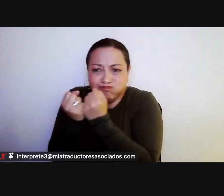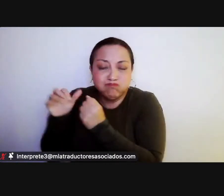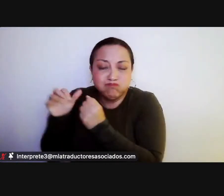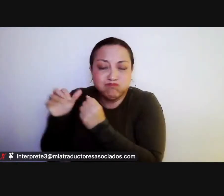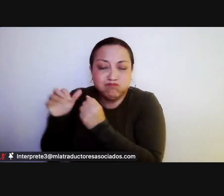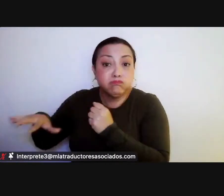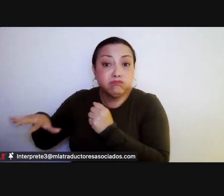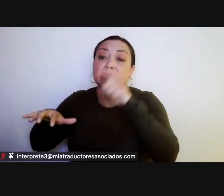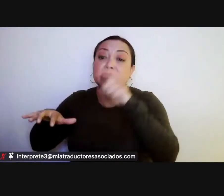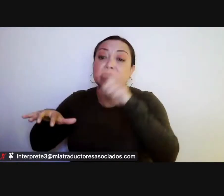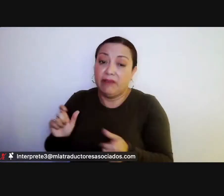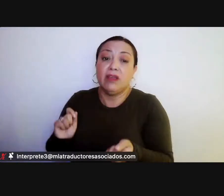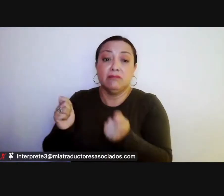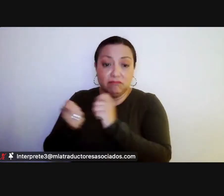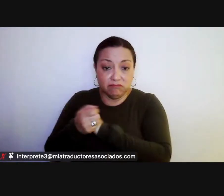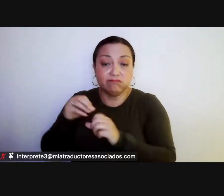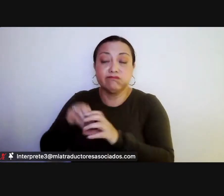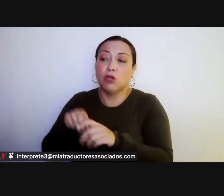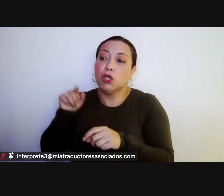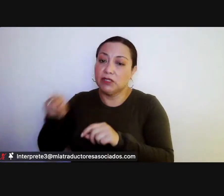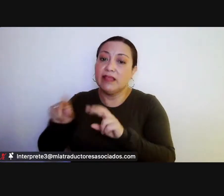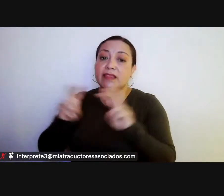in the slaughter of